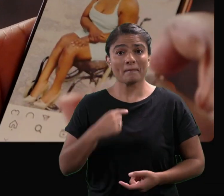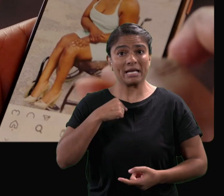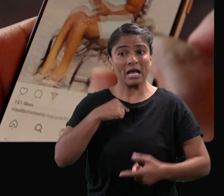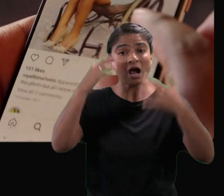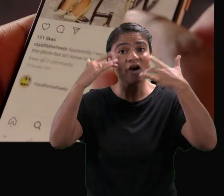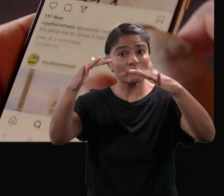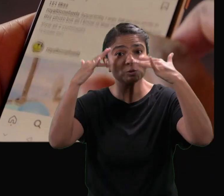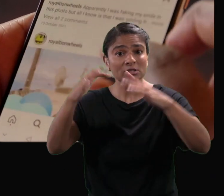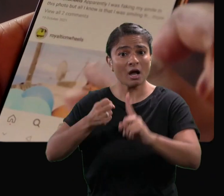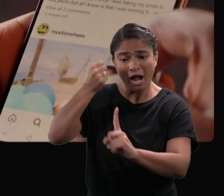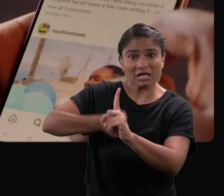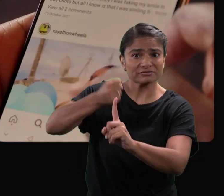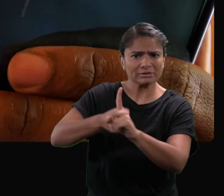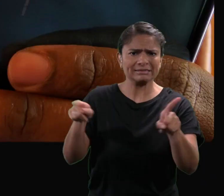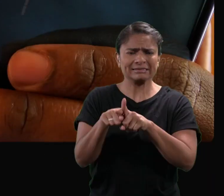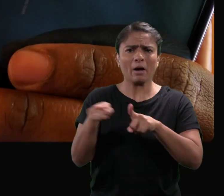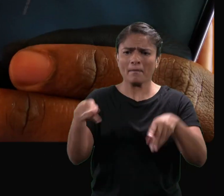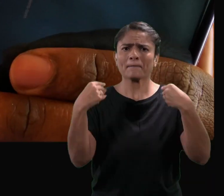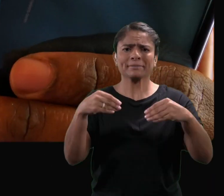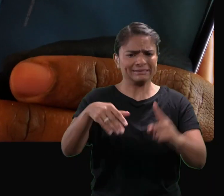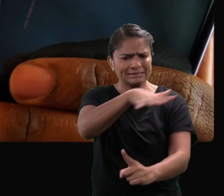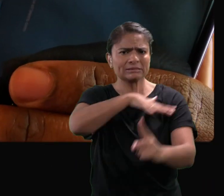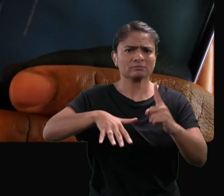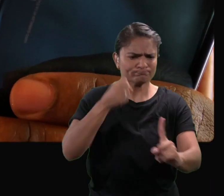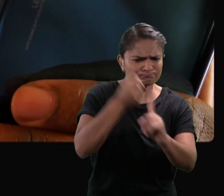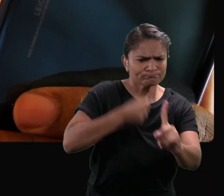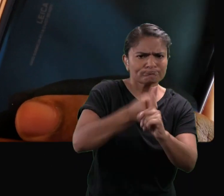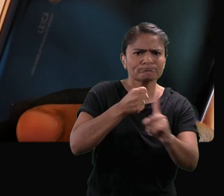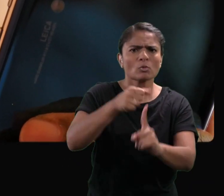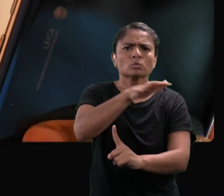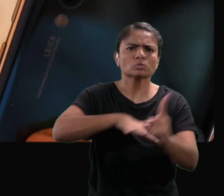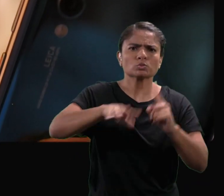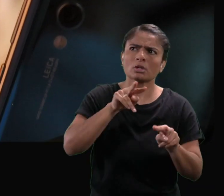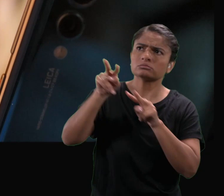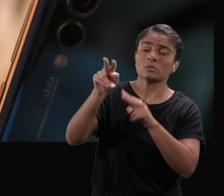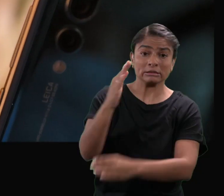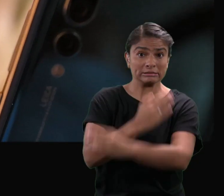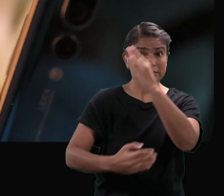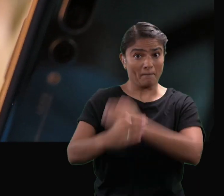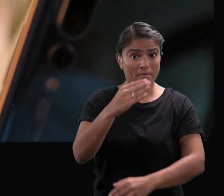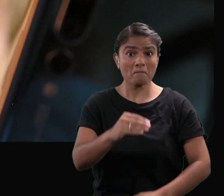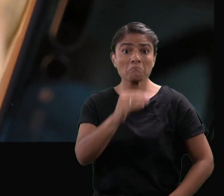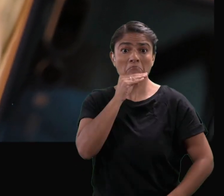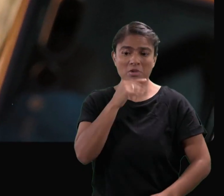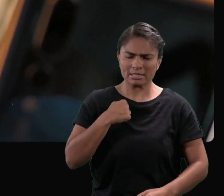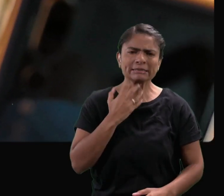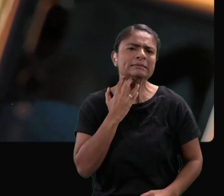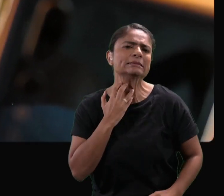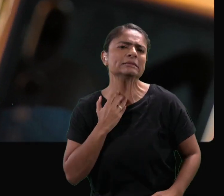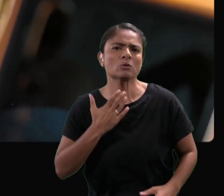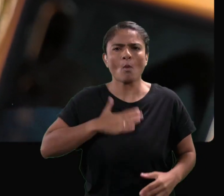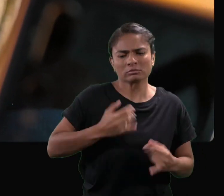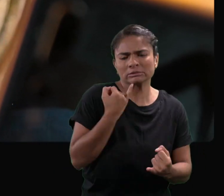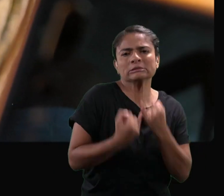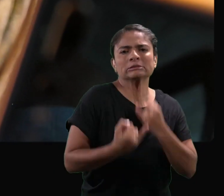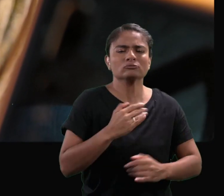As an influencer and activist, she has made it her business to educate society that being disabled does not take away the natural